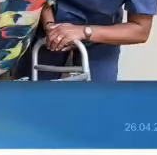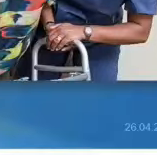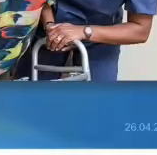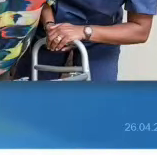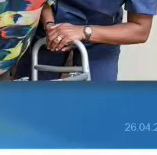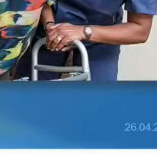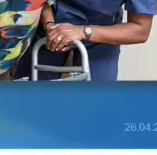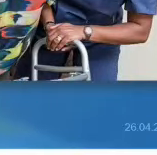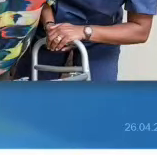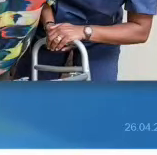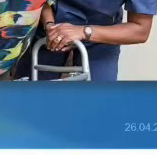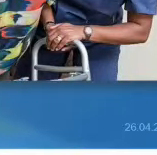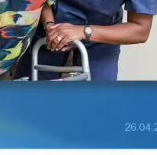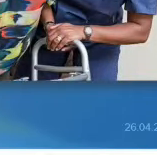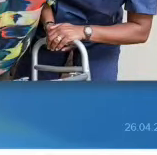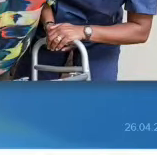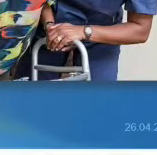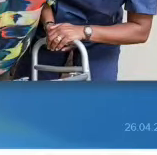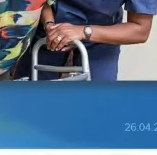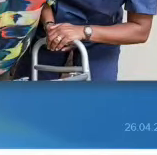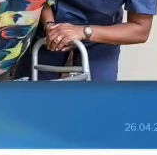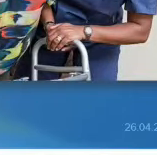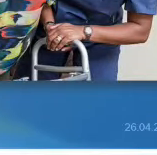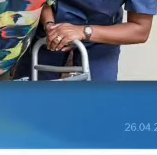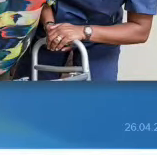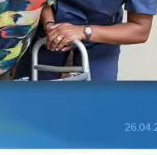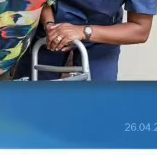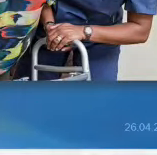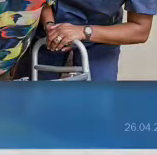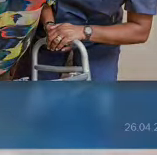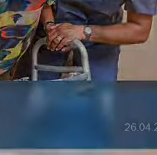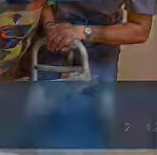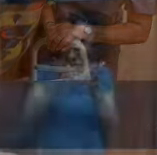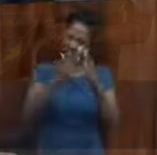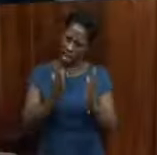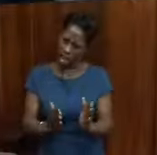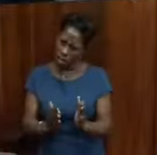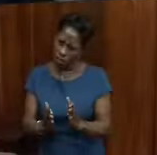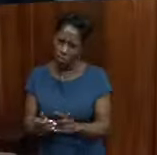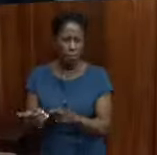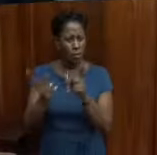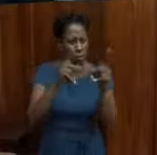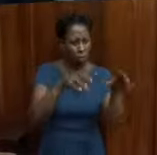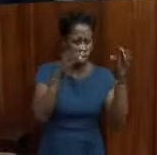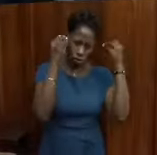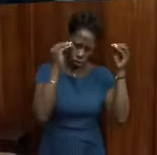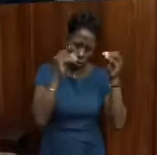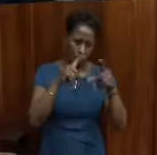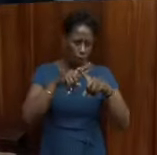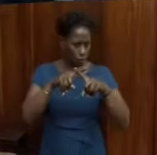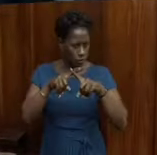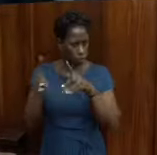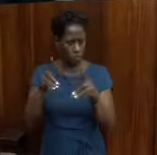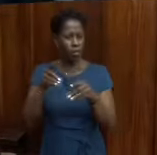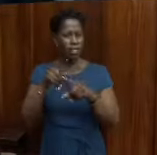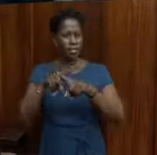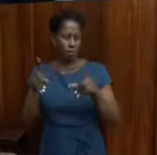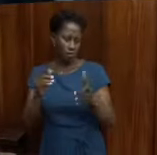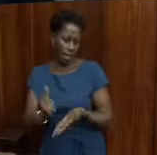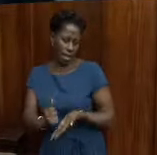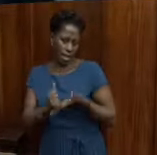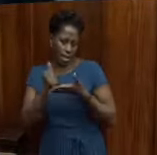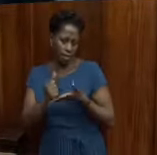from administering medication, preparing household chores, and conducting errands on behalf of senior citizens. Demand for the